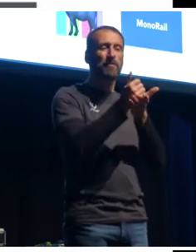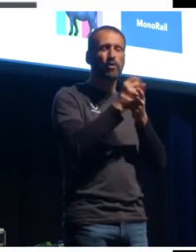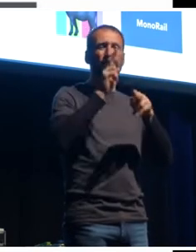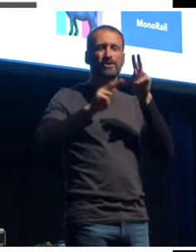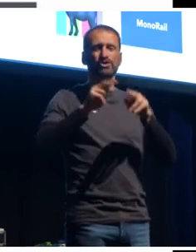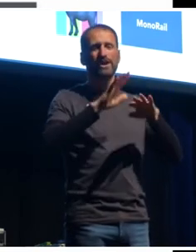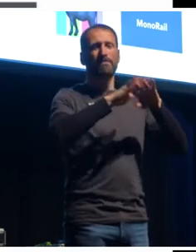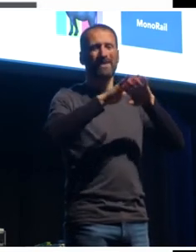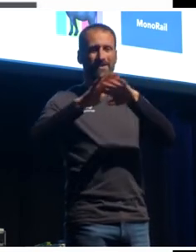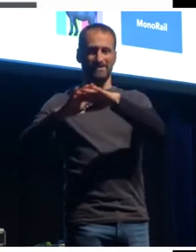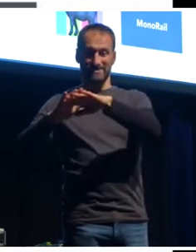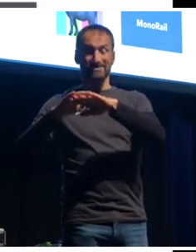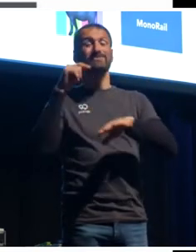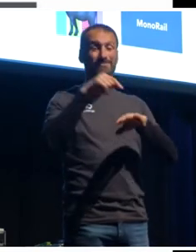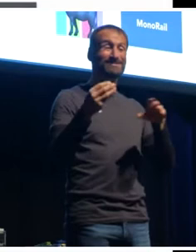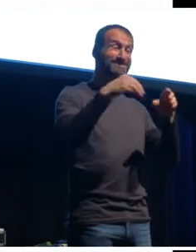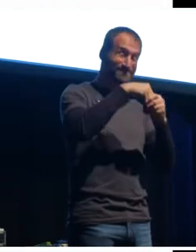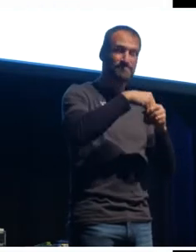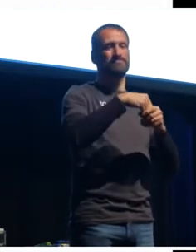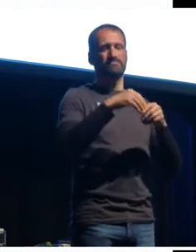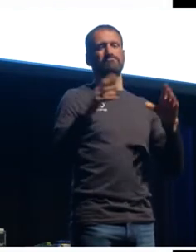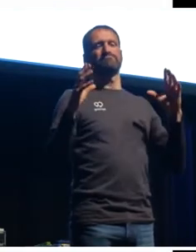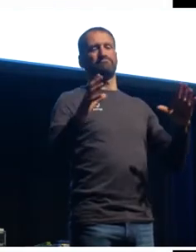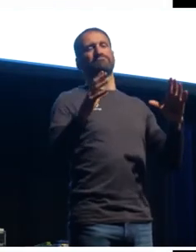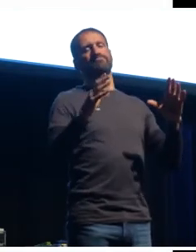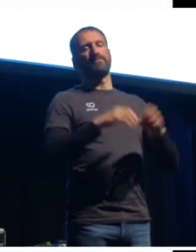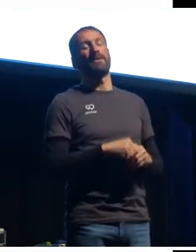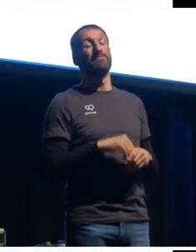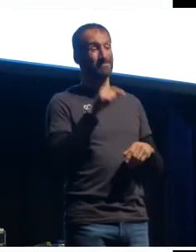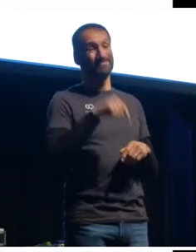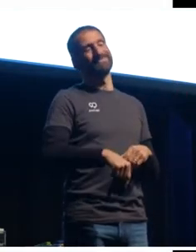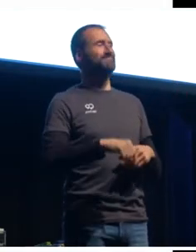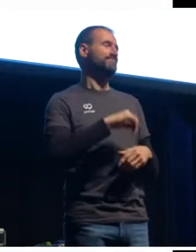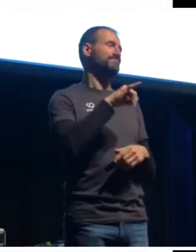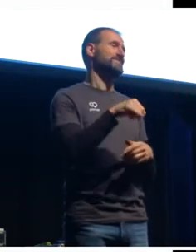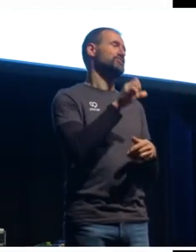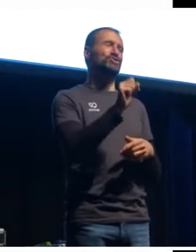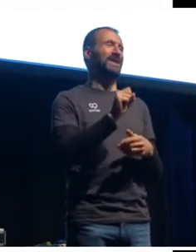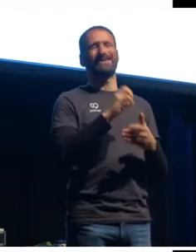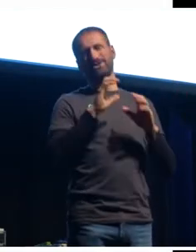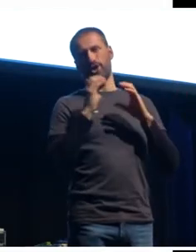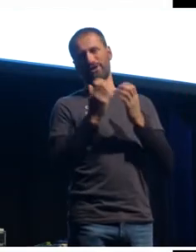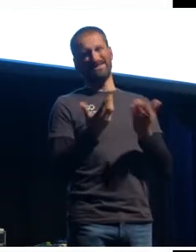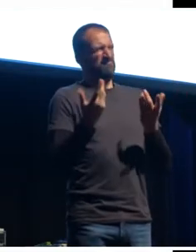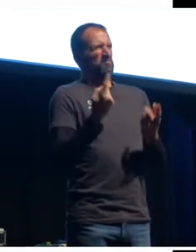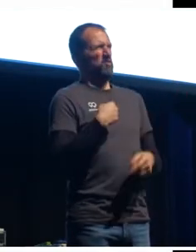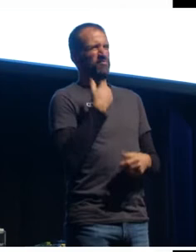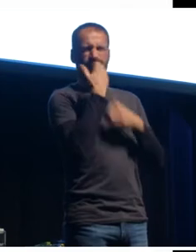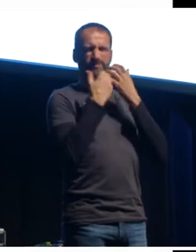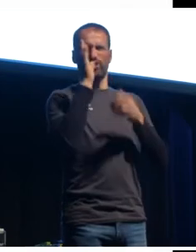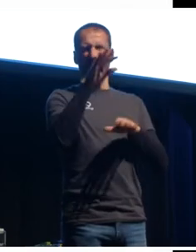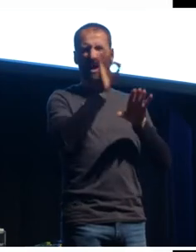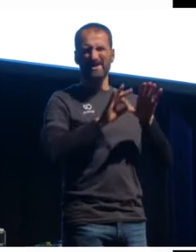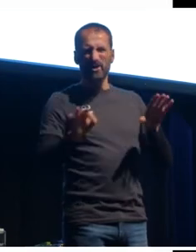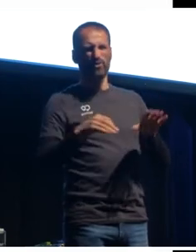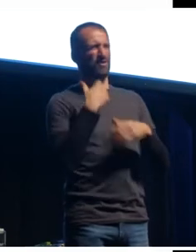little BFFs. You would just bring all of these things. But this is JS Congress. Why am I talking about architecture? Why am I talking